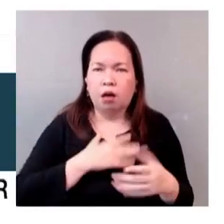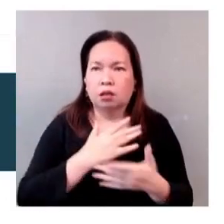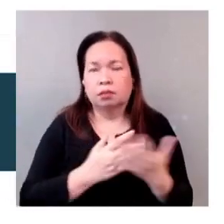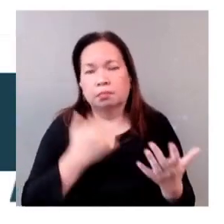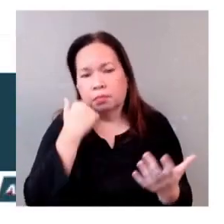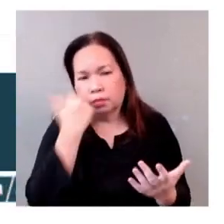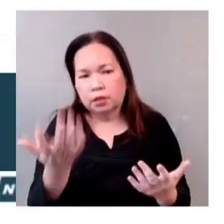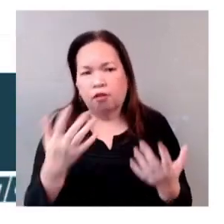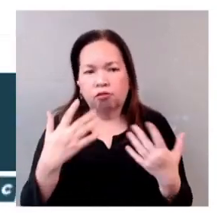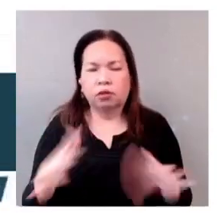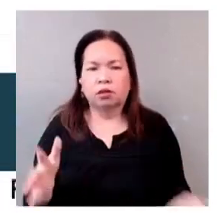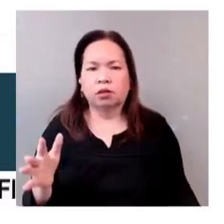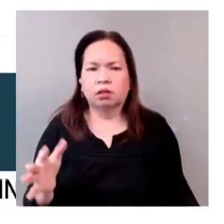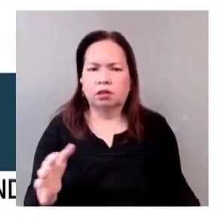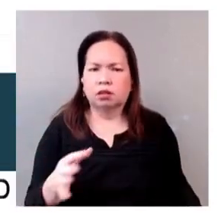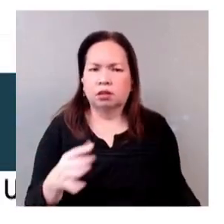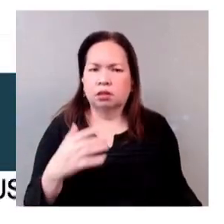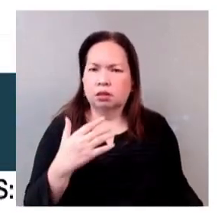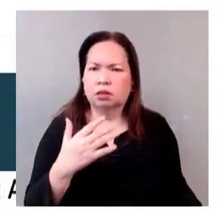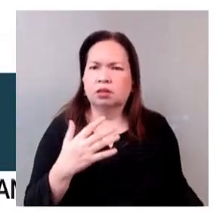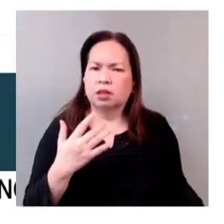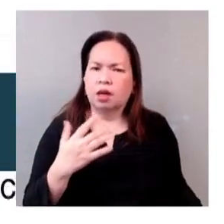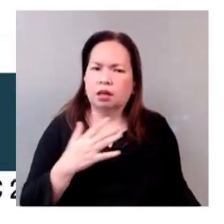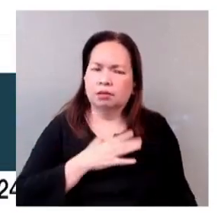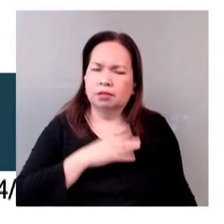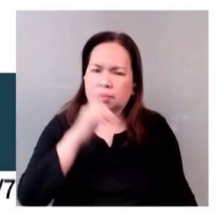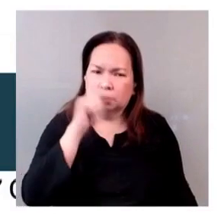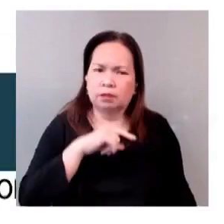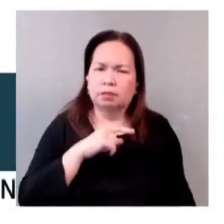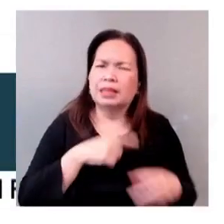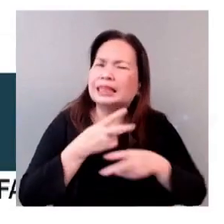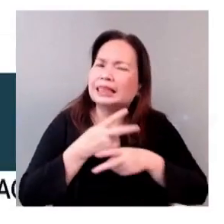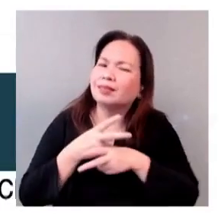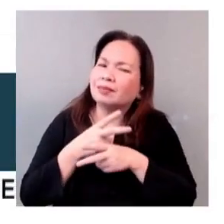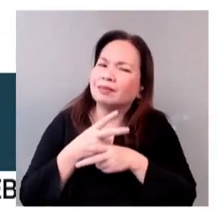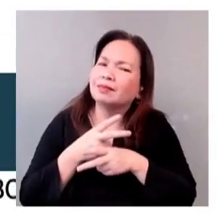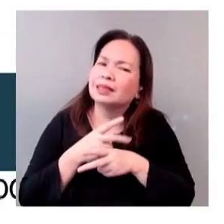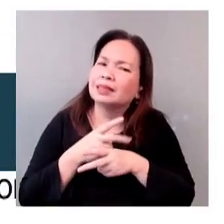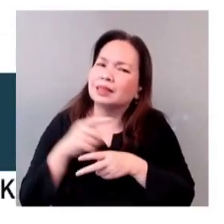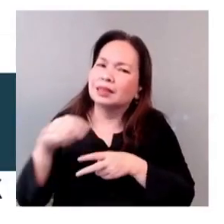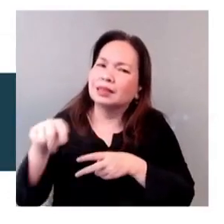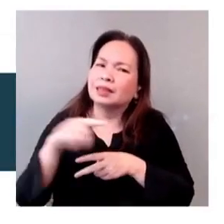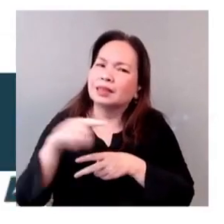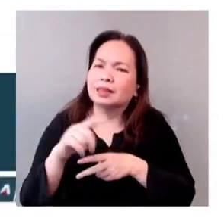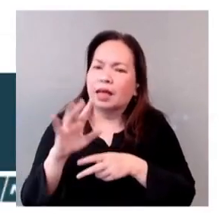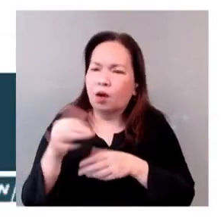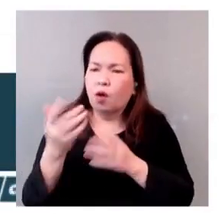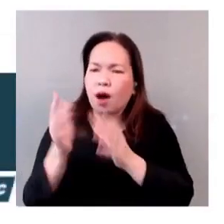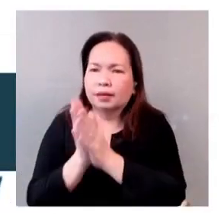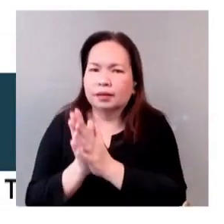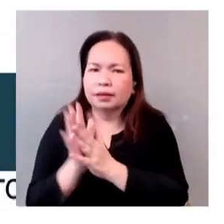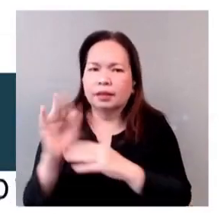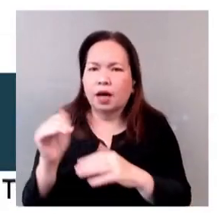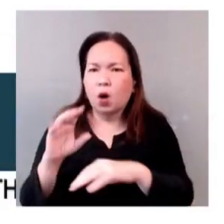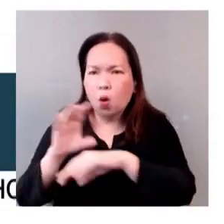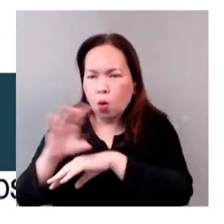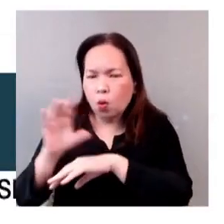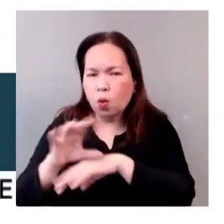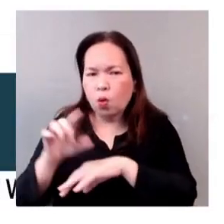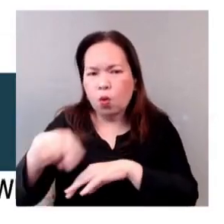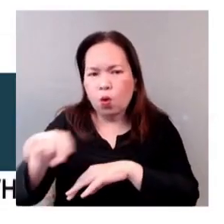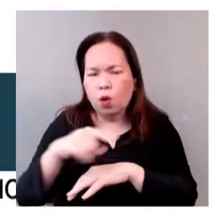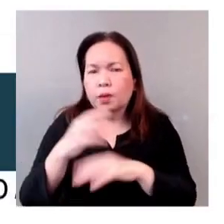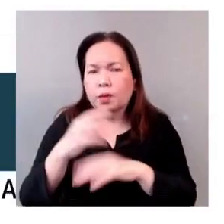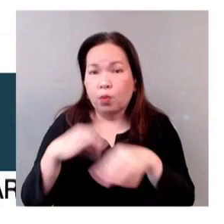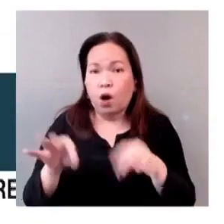So it's very sensitive and we have to be very sensitive to, yung pagkukonsulta is very important here.